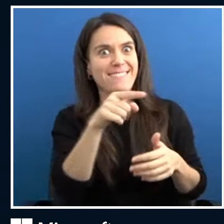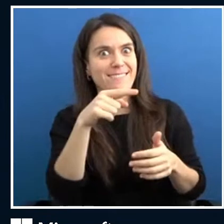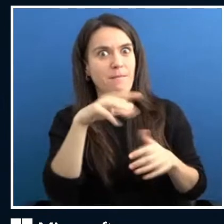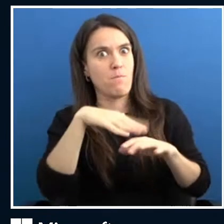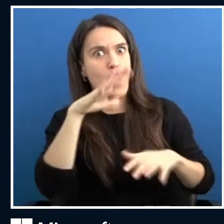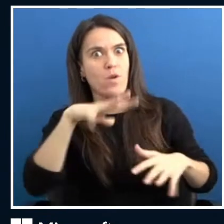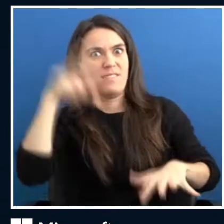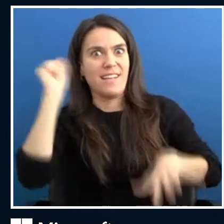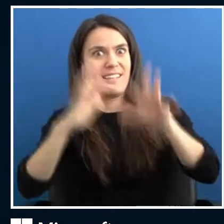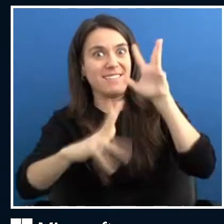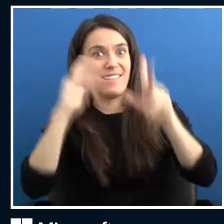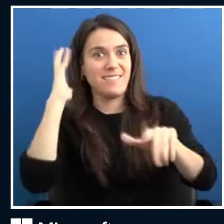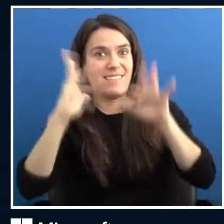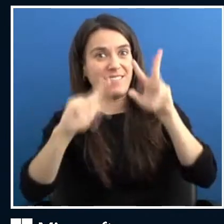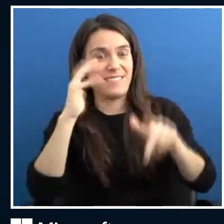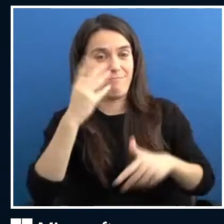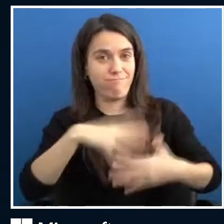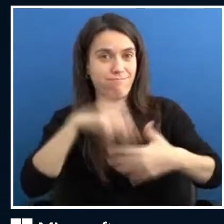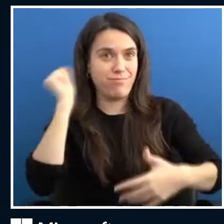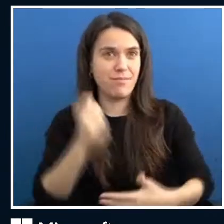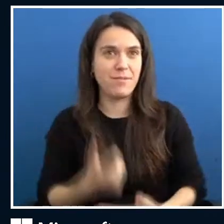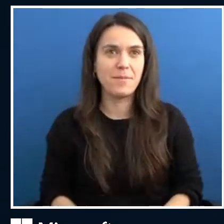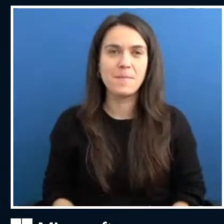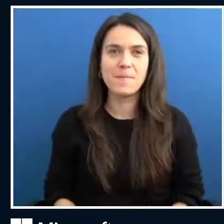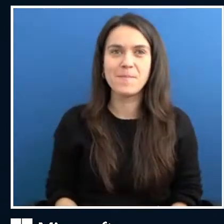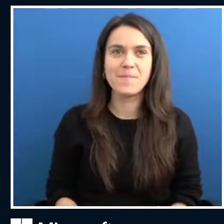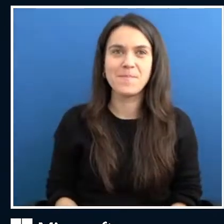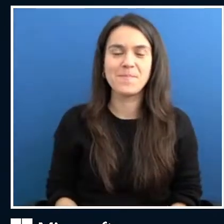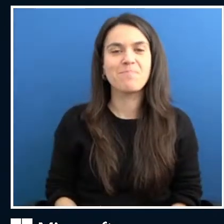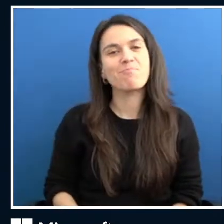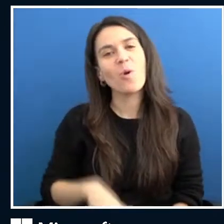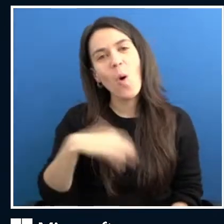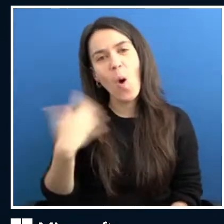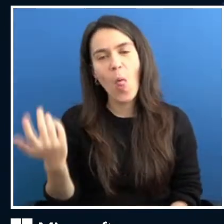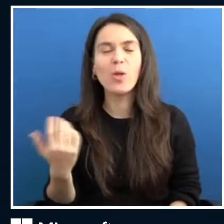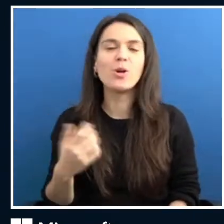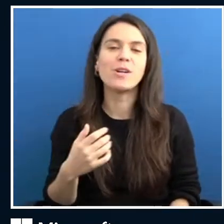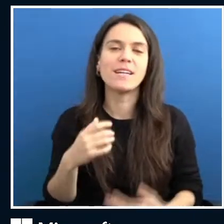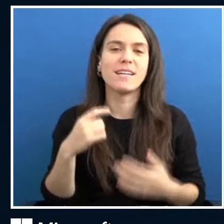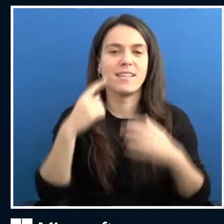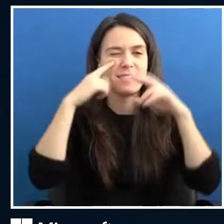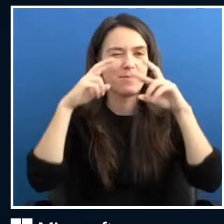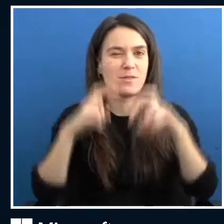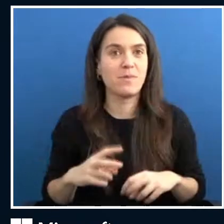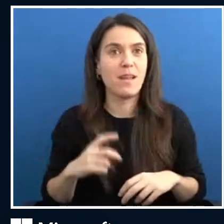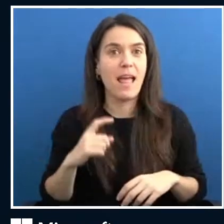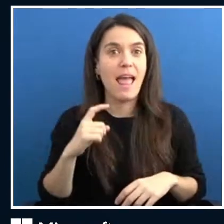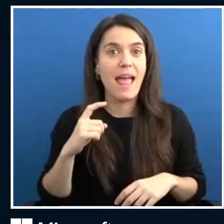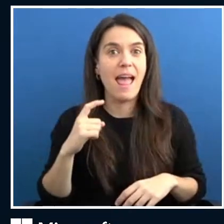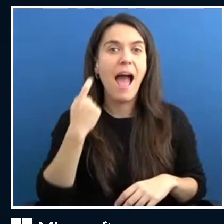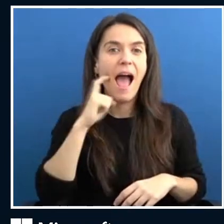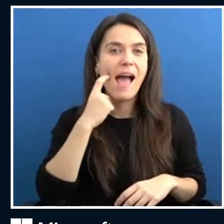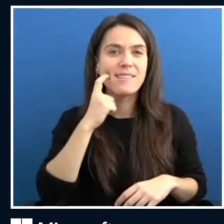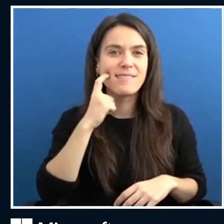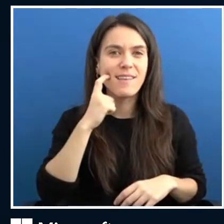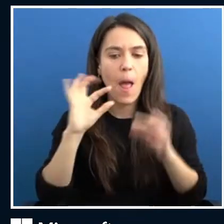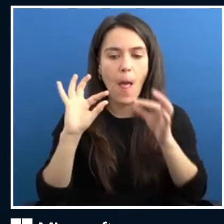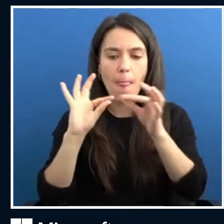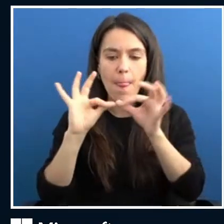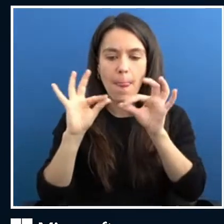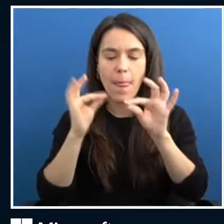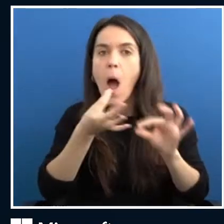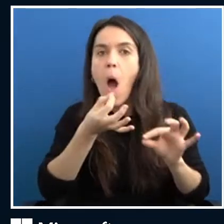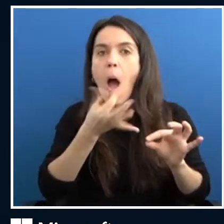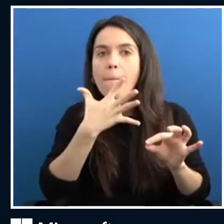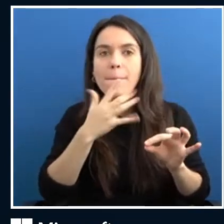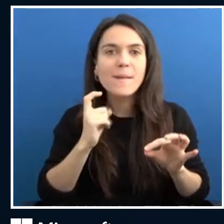There's a candy experiment. Wealthy people remove twice as much candy marked for children than people